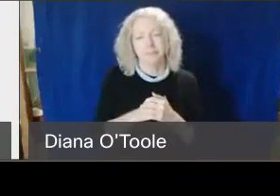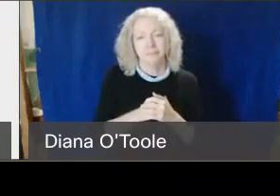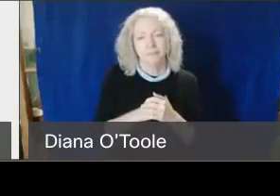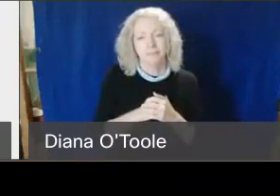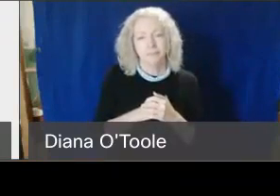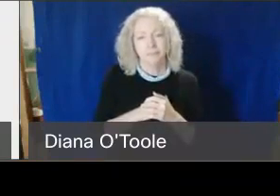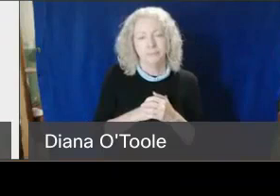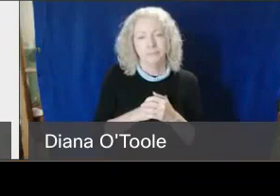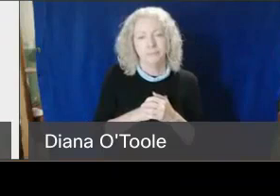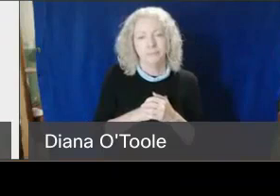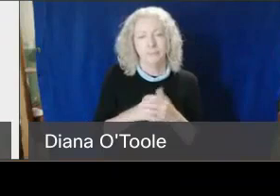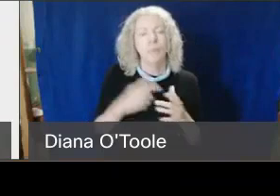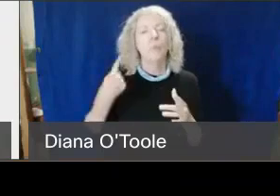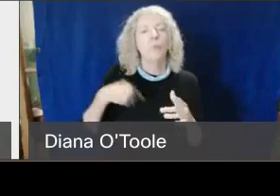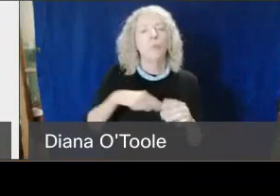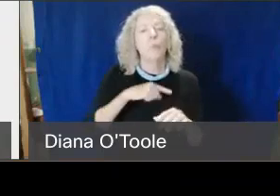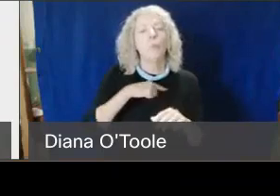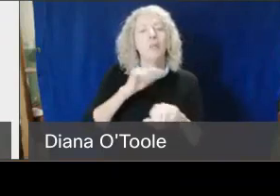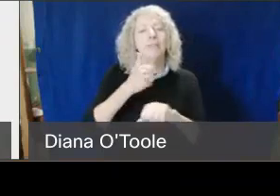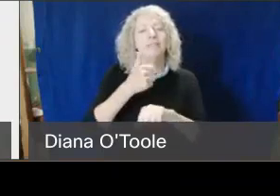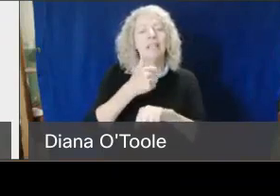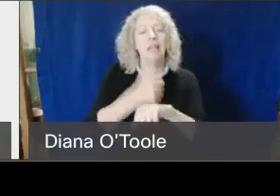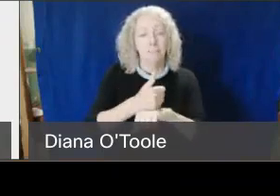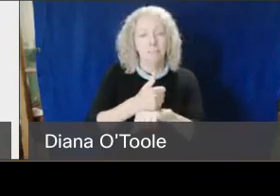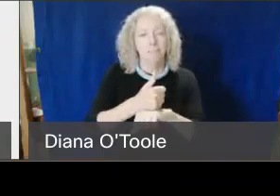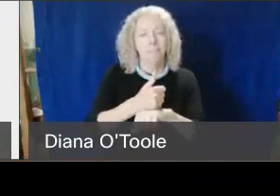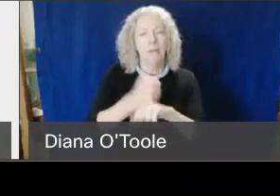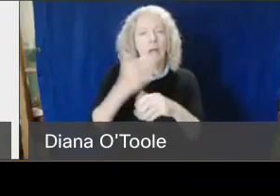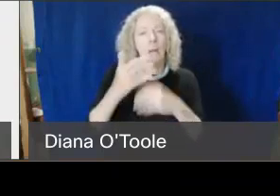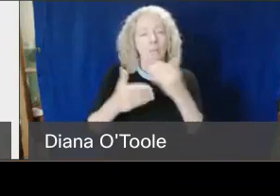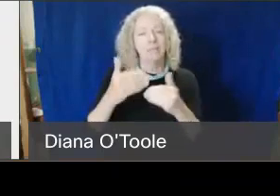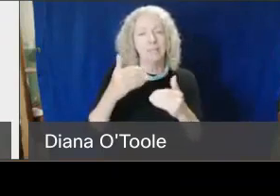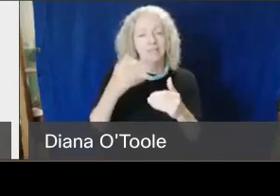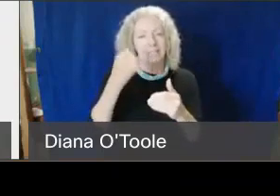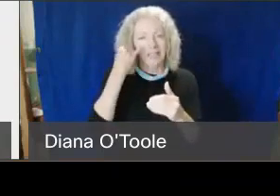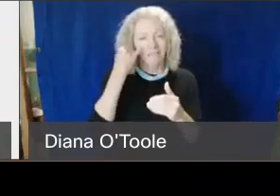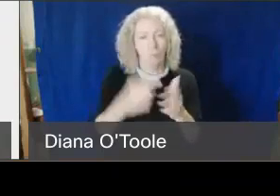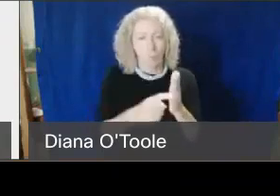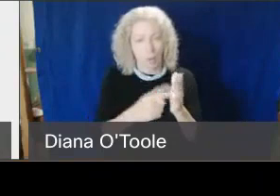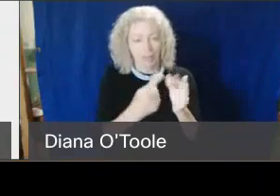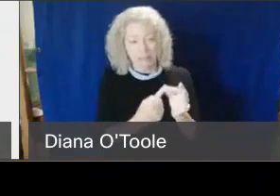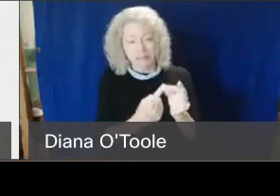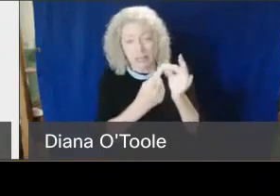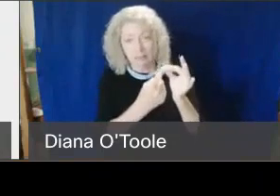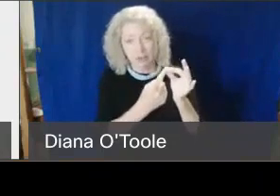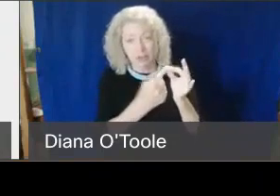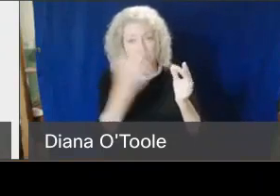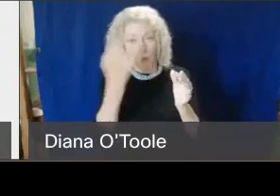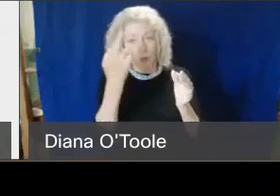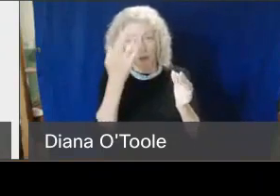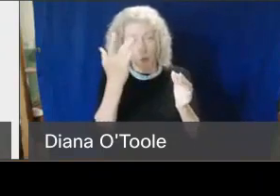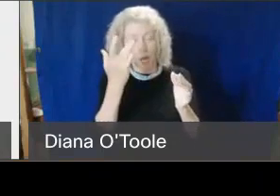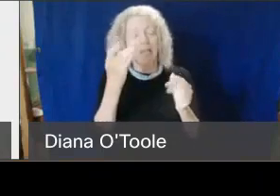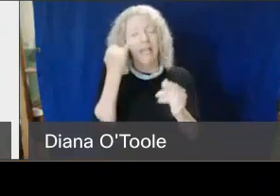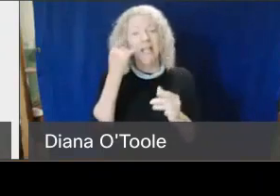we put into place processes to deal with exceptions to this. So if you're concerned about wearing